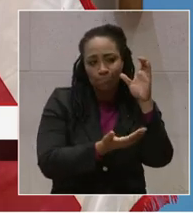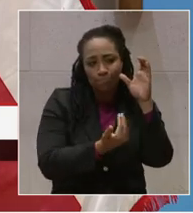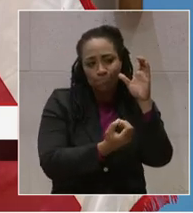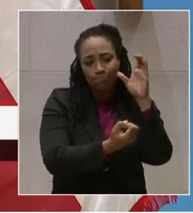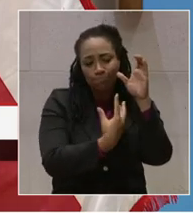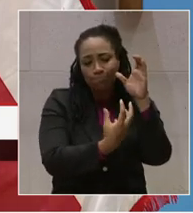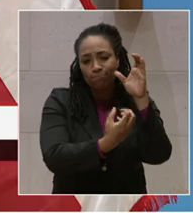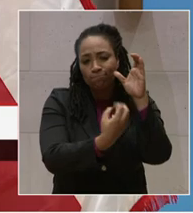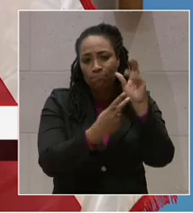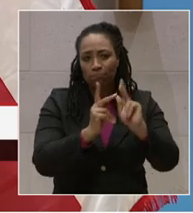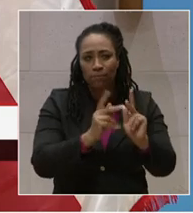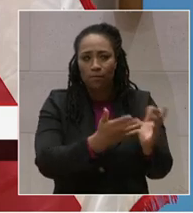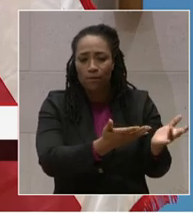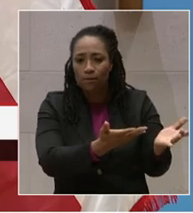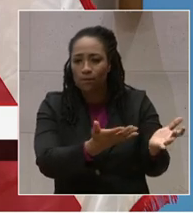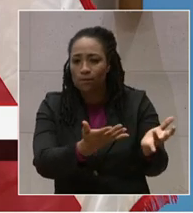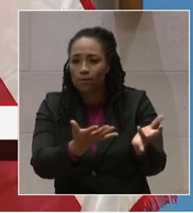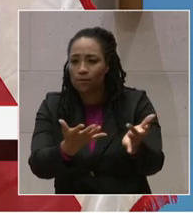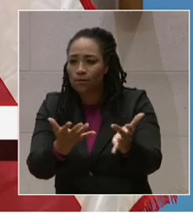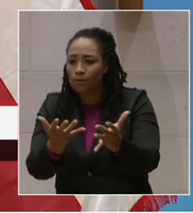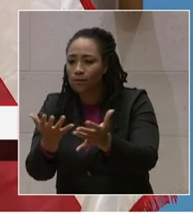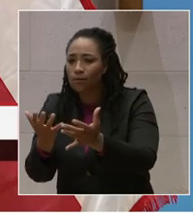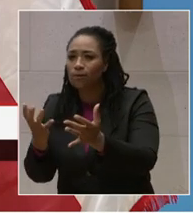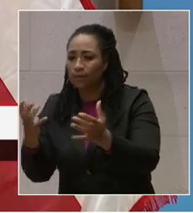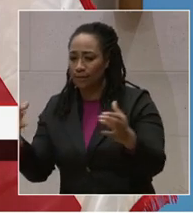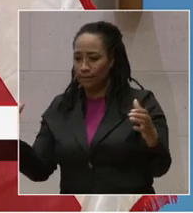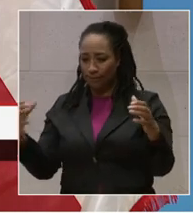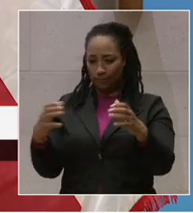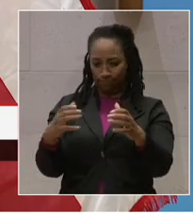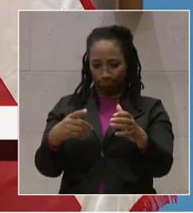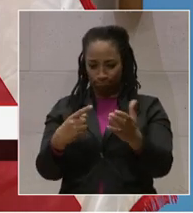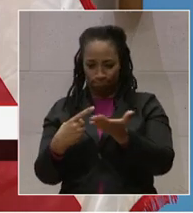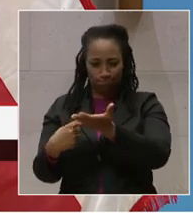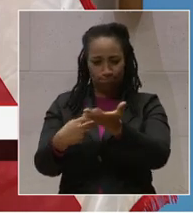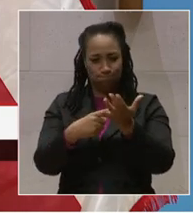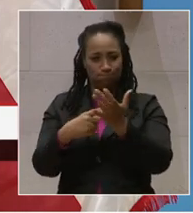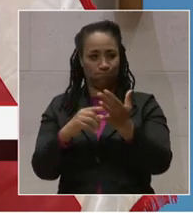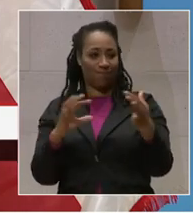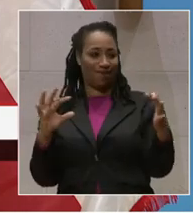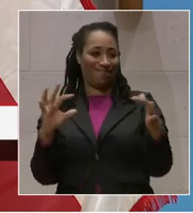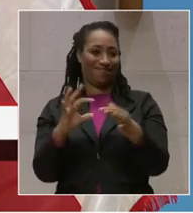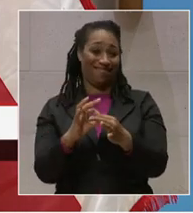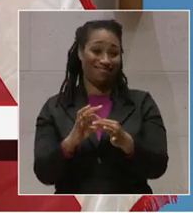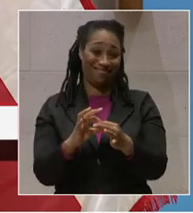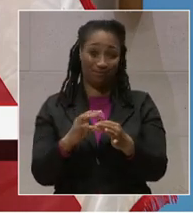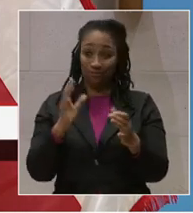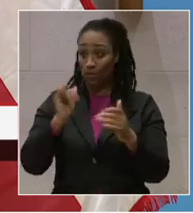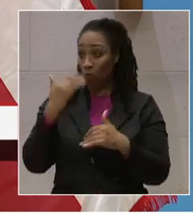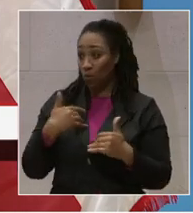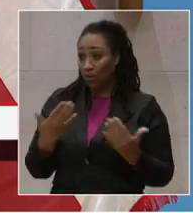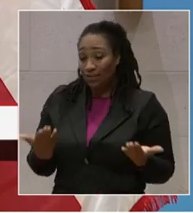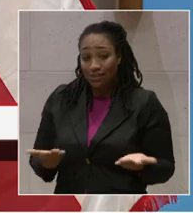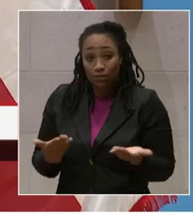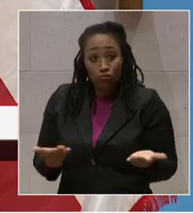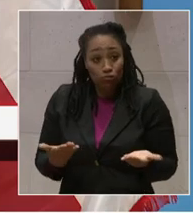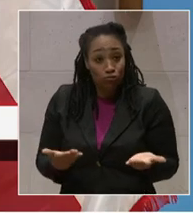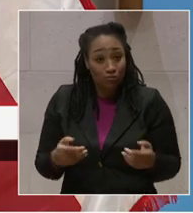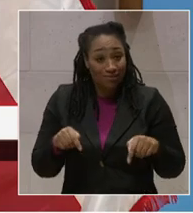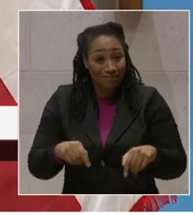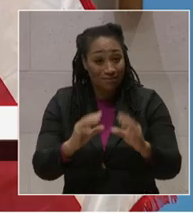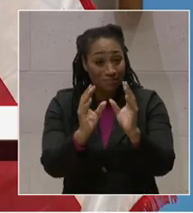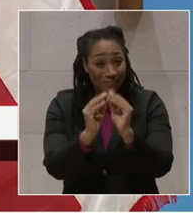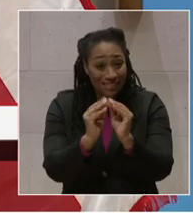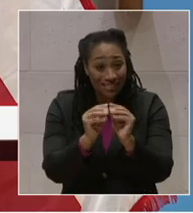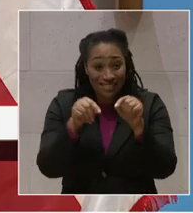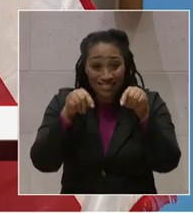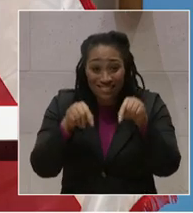So as we engage in this convening, we are going to confirm the role of